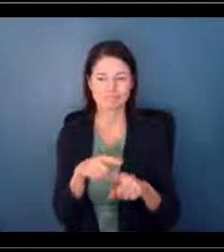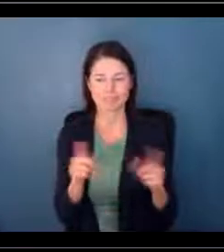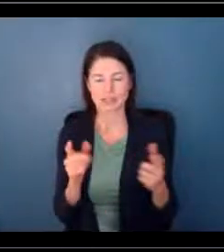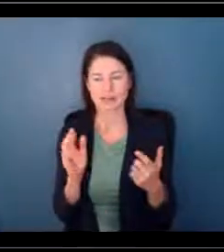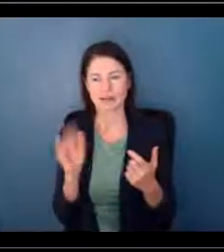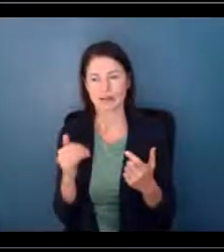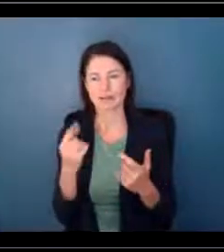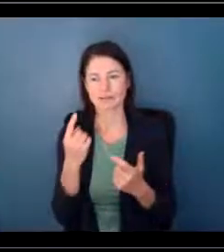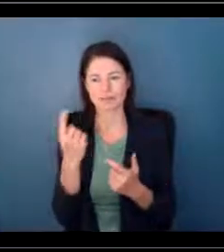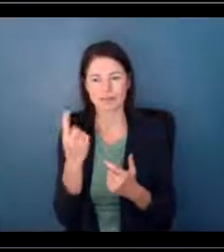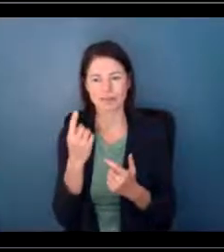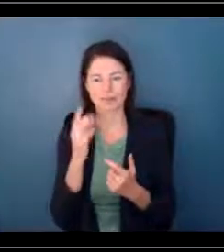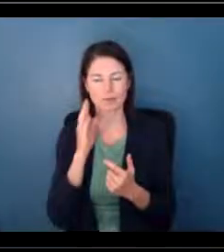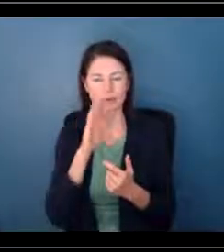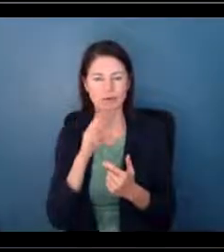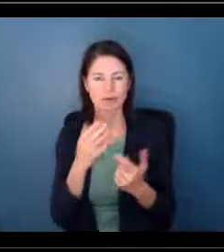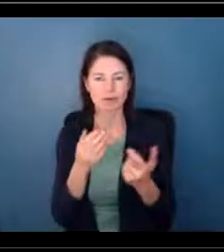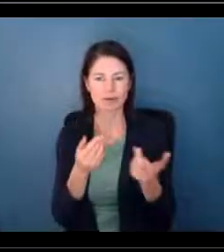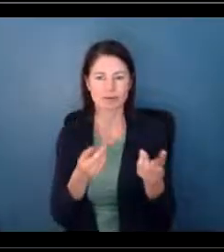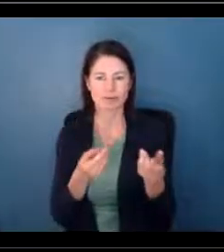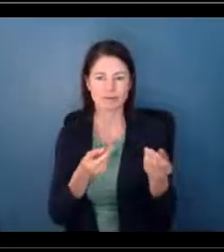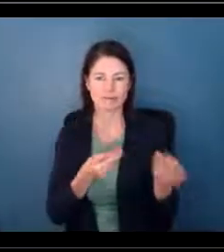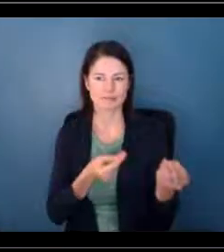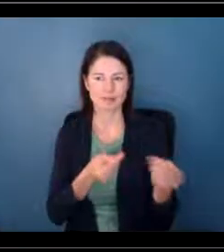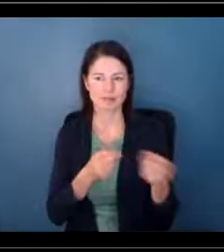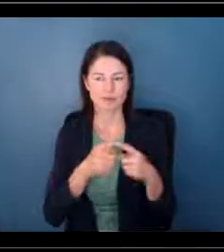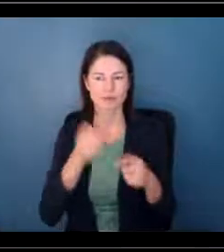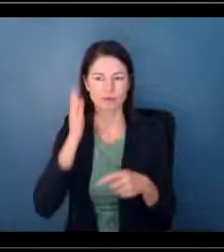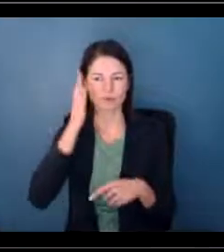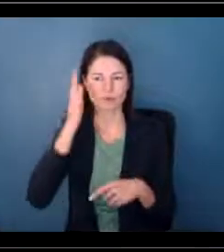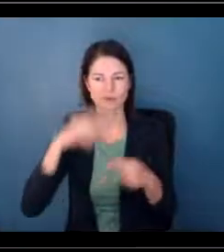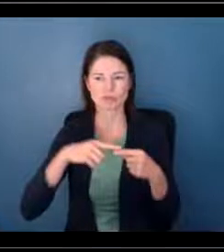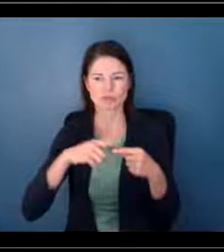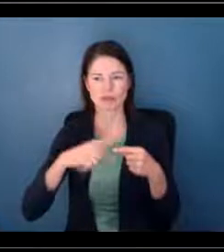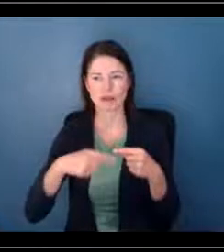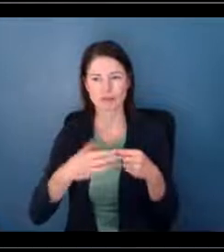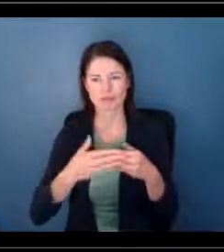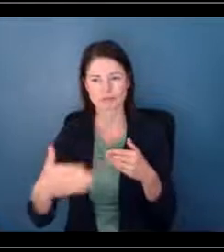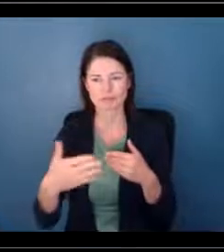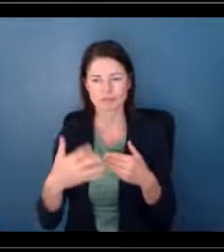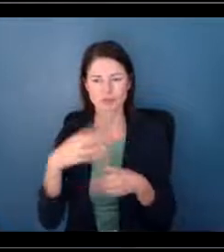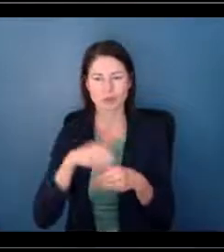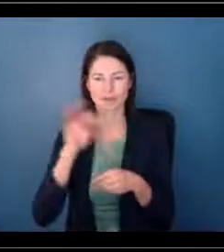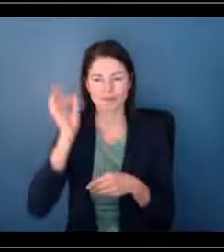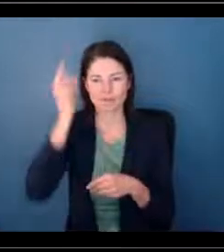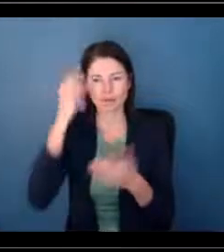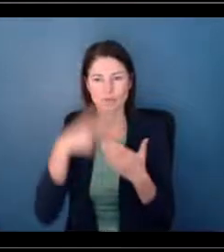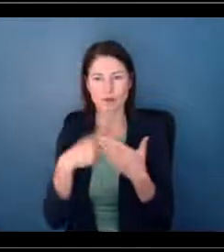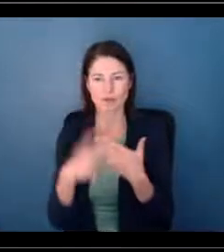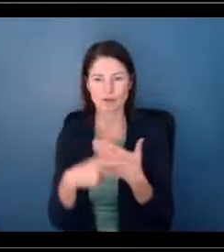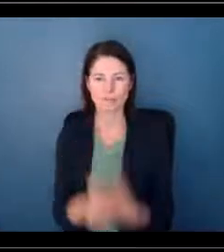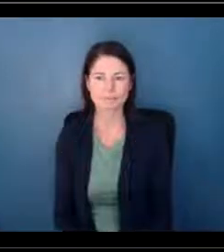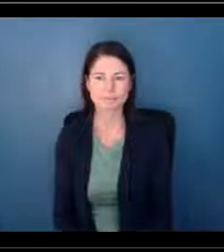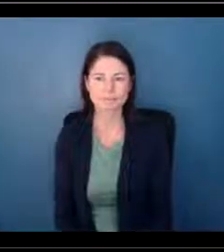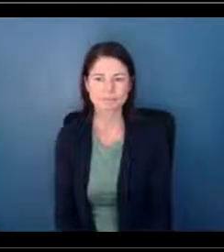will be feeding into you know, future cycles moving forward, including the federal programs.